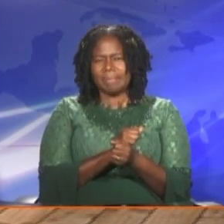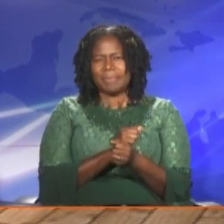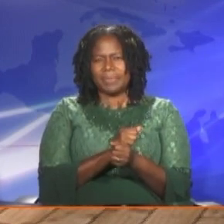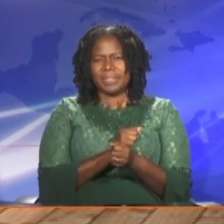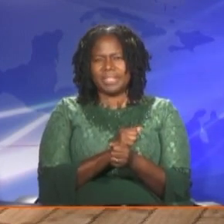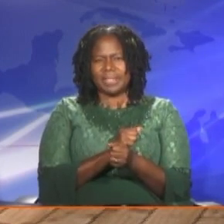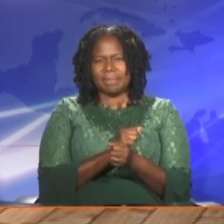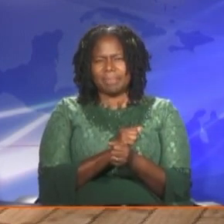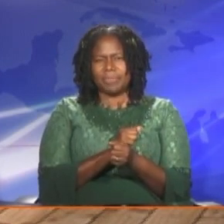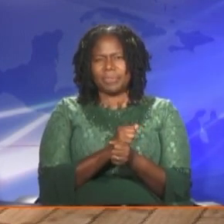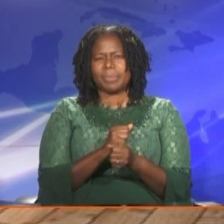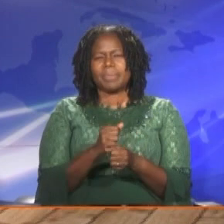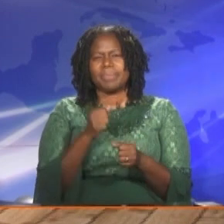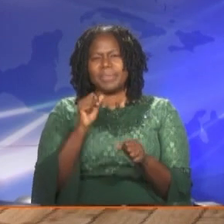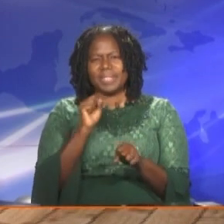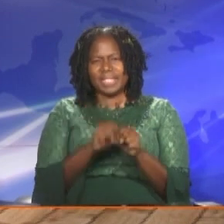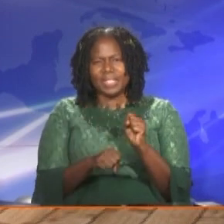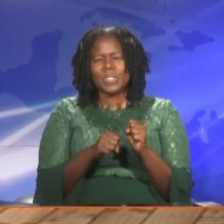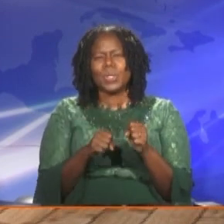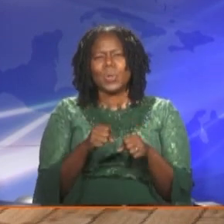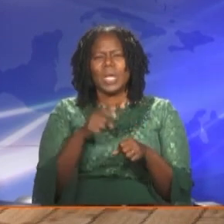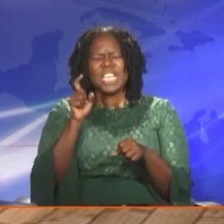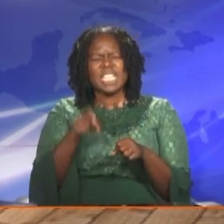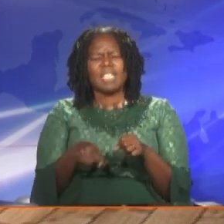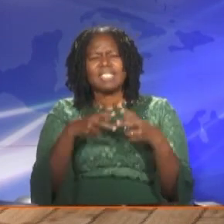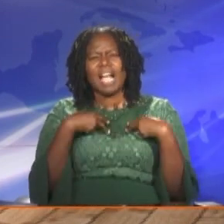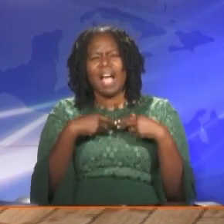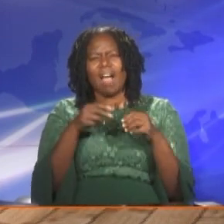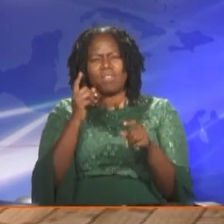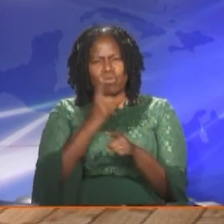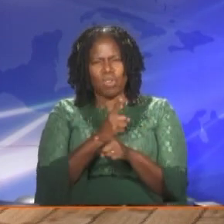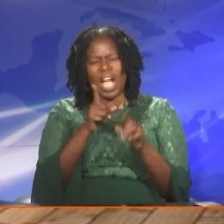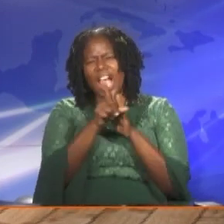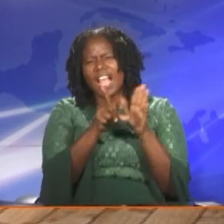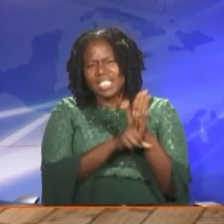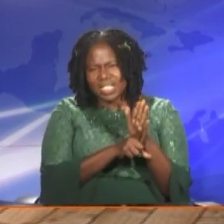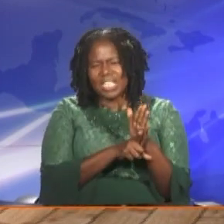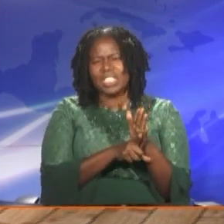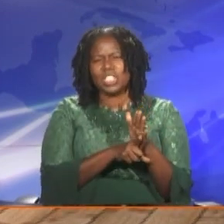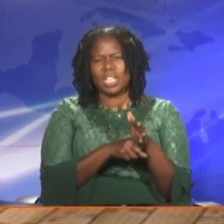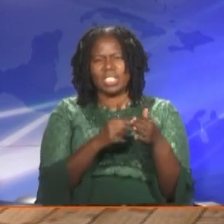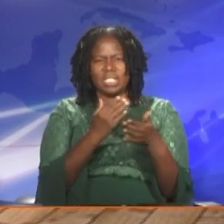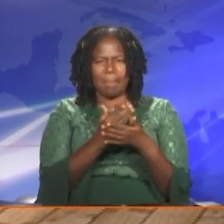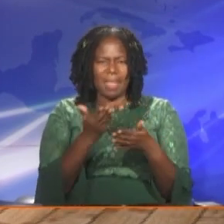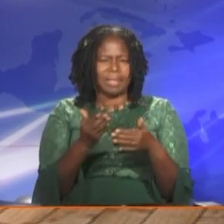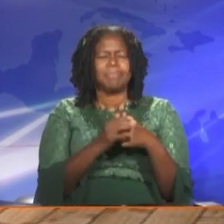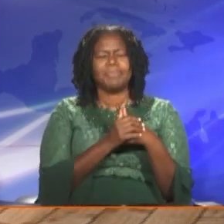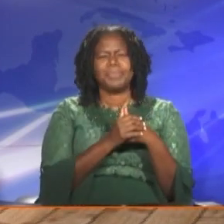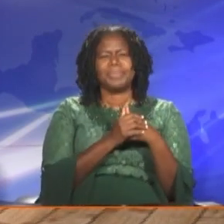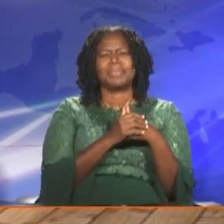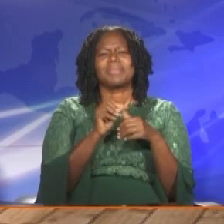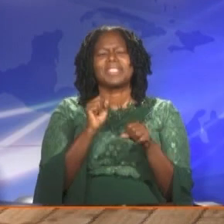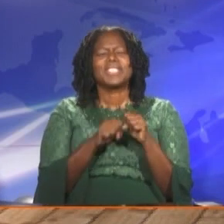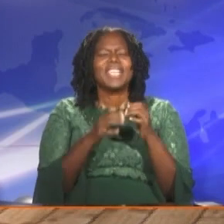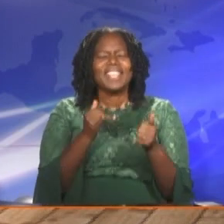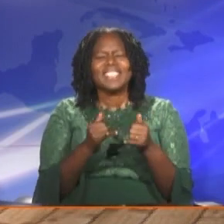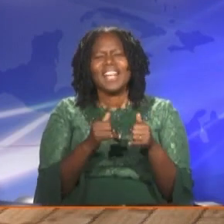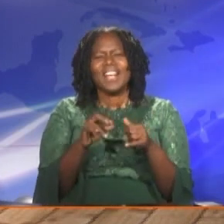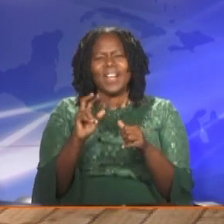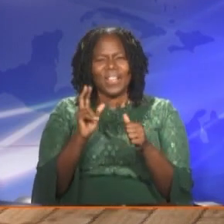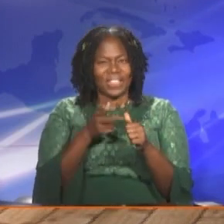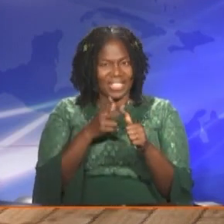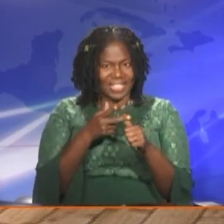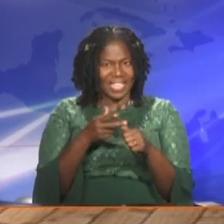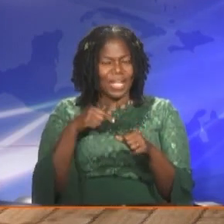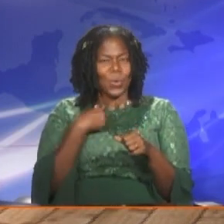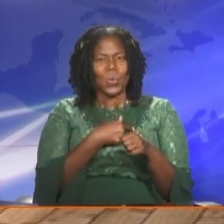becomes part of the legislation. The third subcommittee has a responsibility of public awareness campaigns. We have developed a